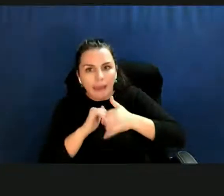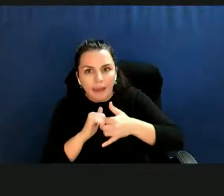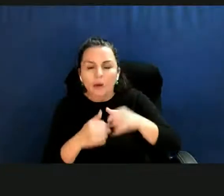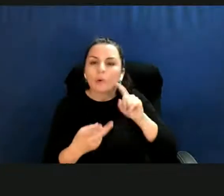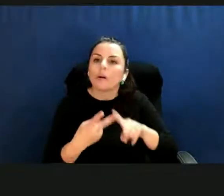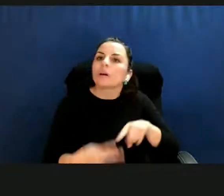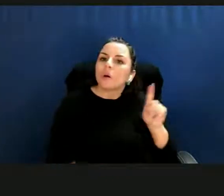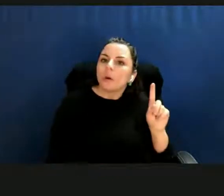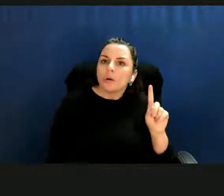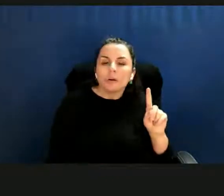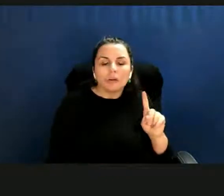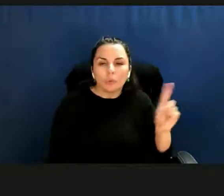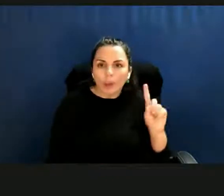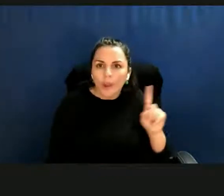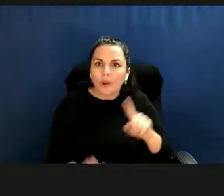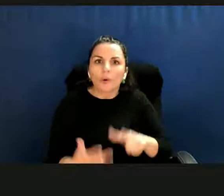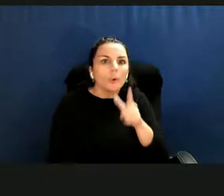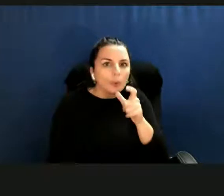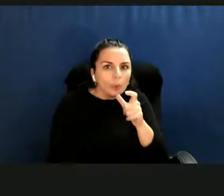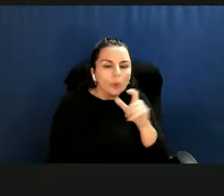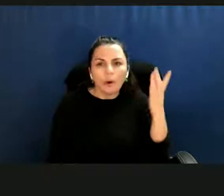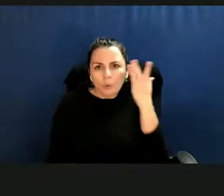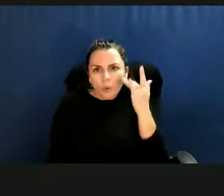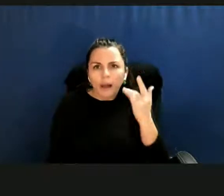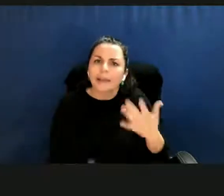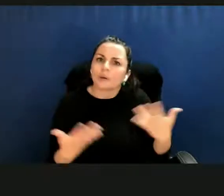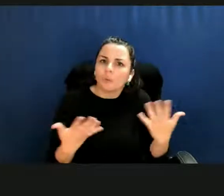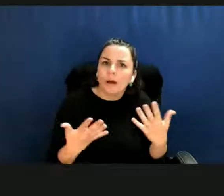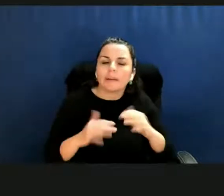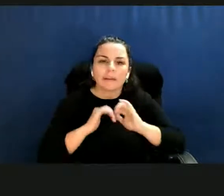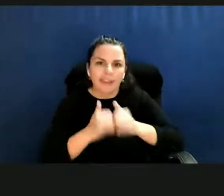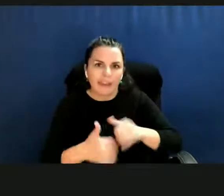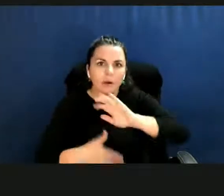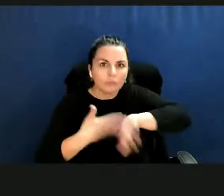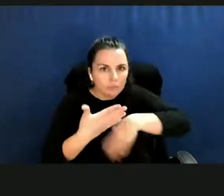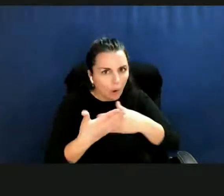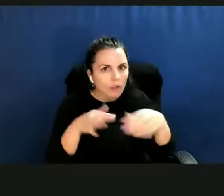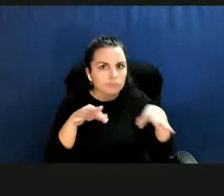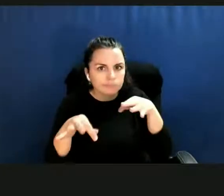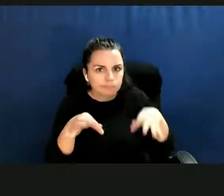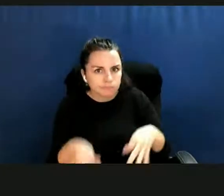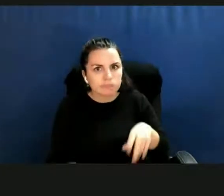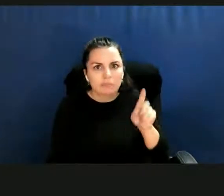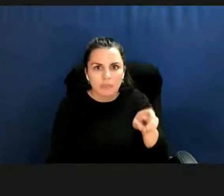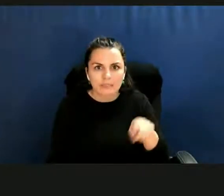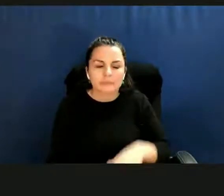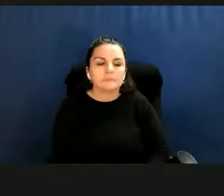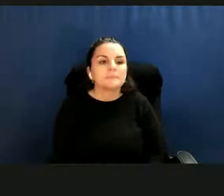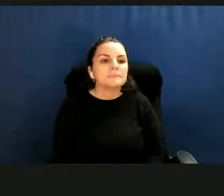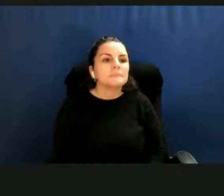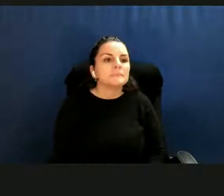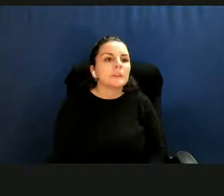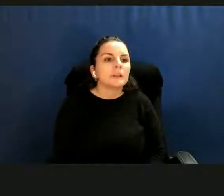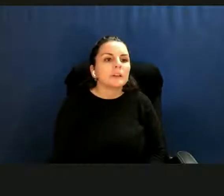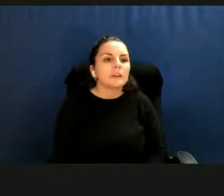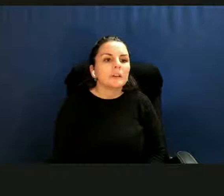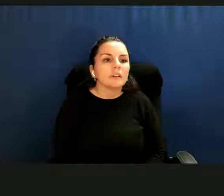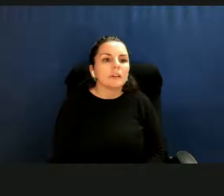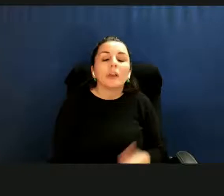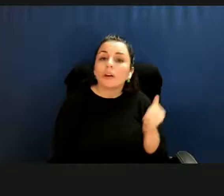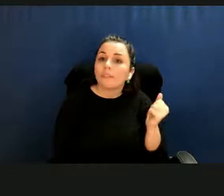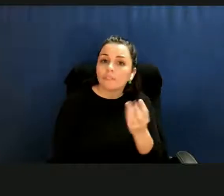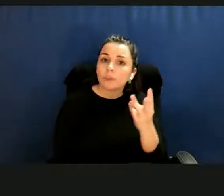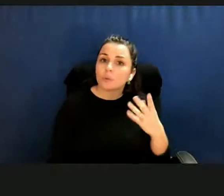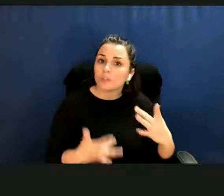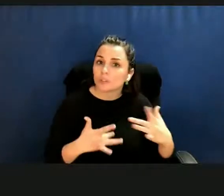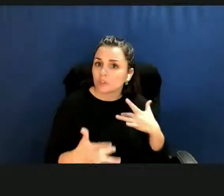in terms of the risks and the benefits and the knowledge to be gained. Now, there are a few human subject concerns